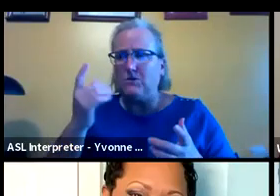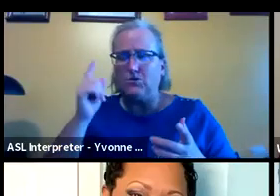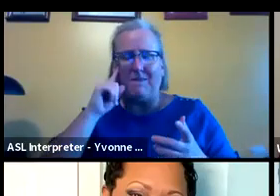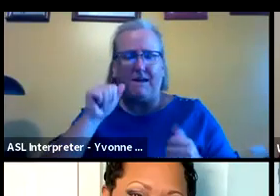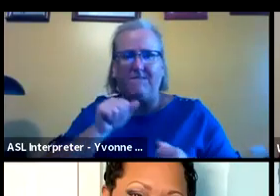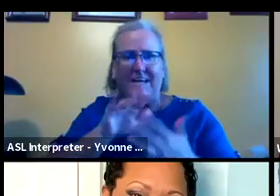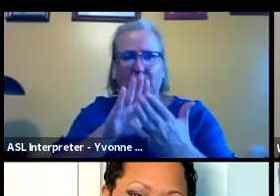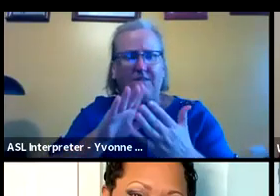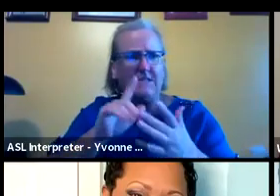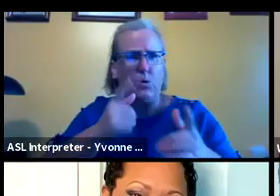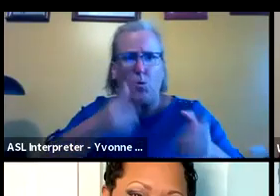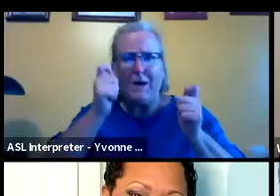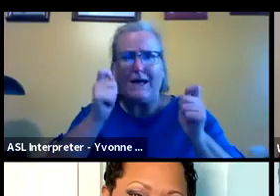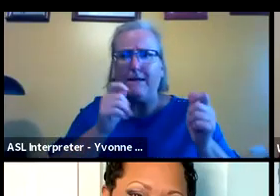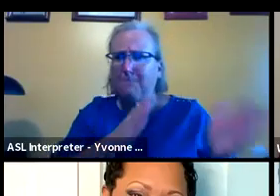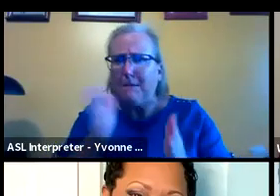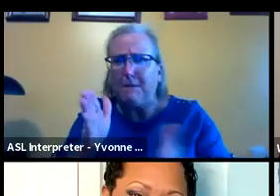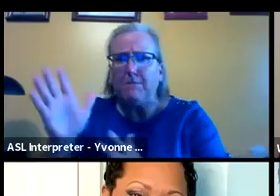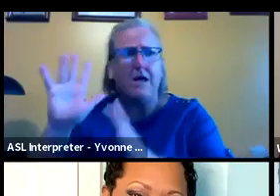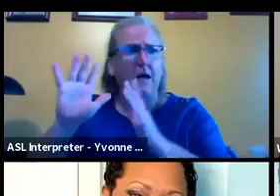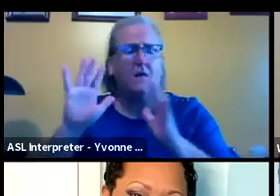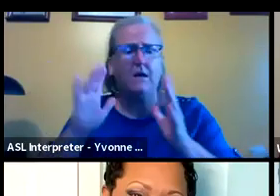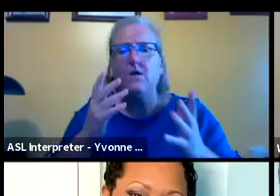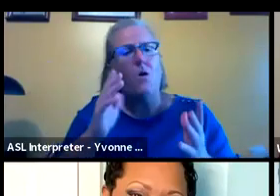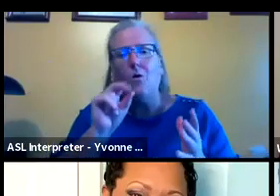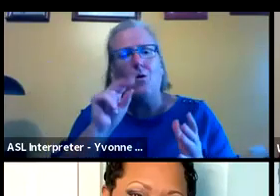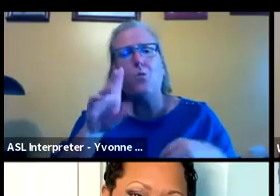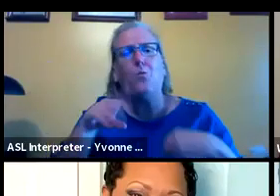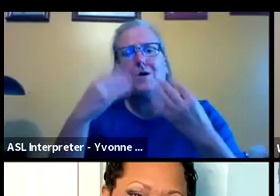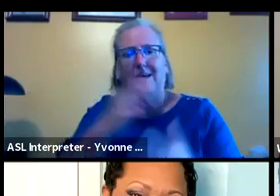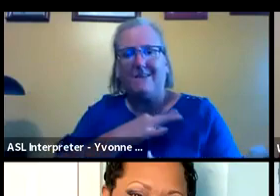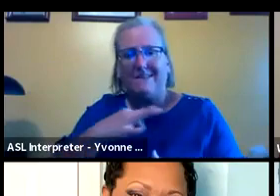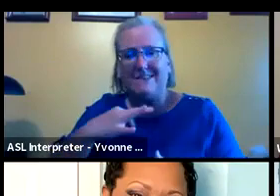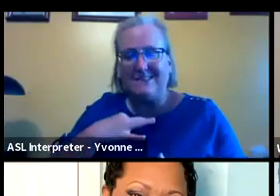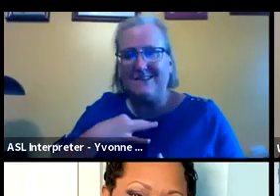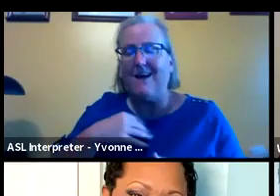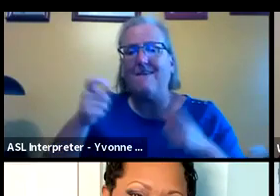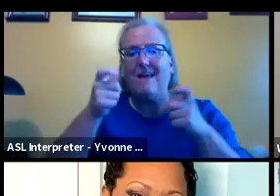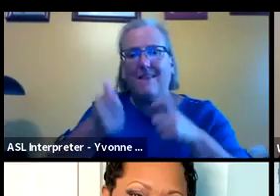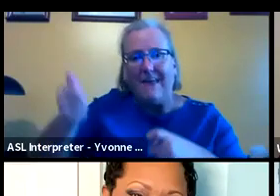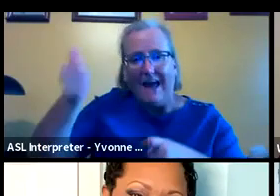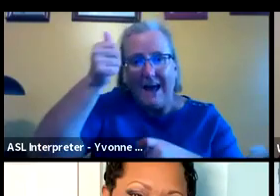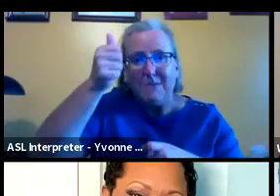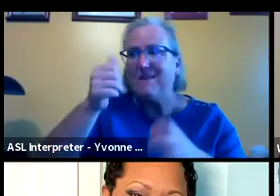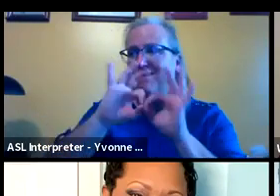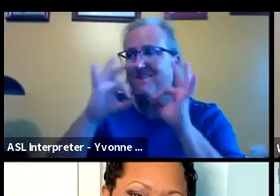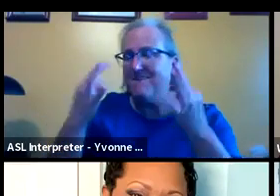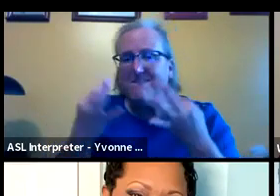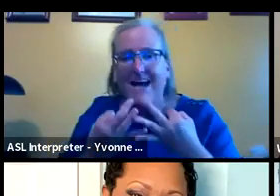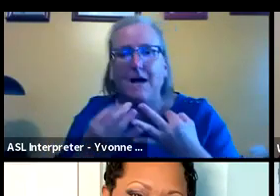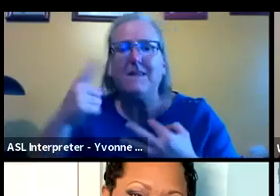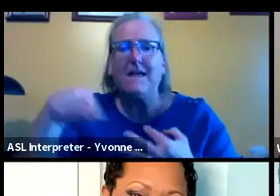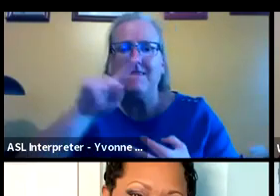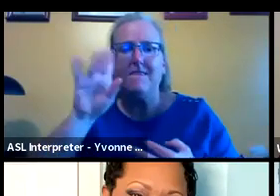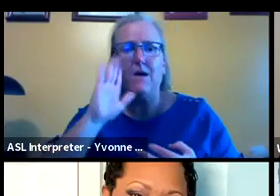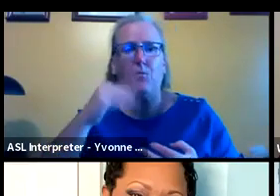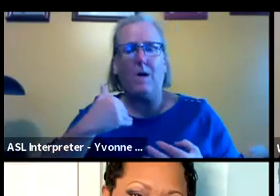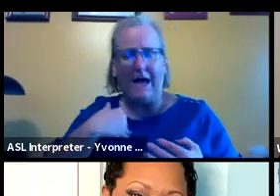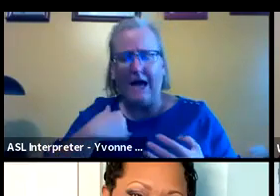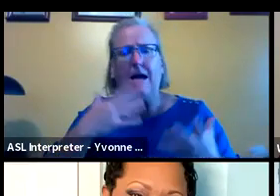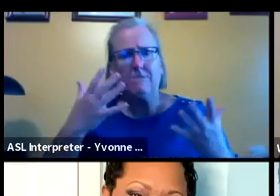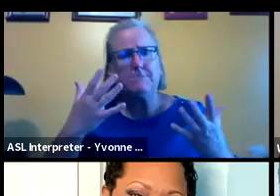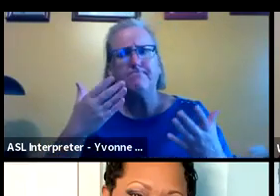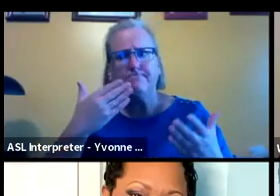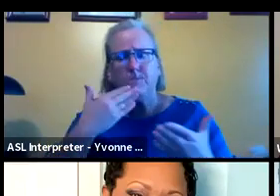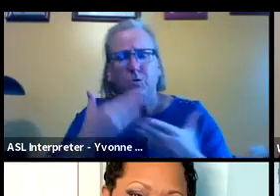face-to-face instruction. This gives staff, administration, and families ample time to have frank conversations about concerns